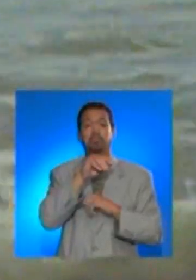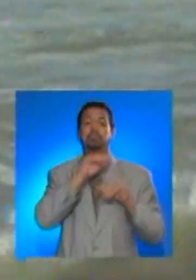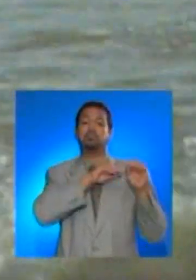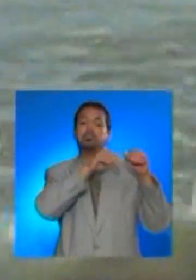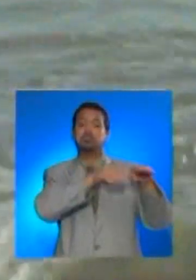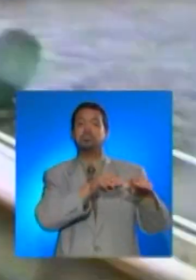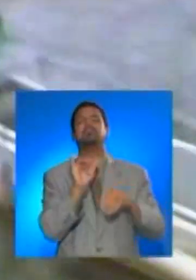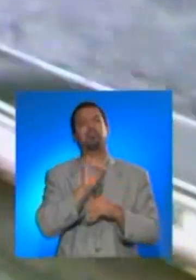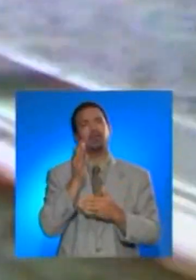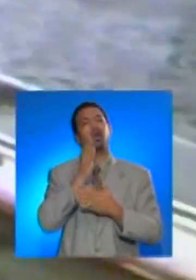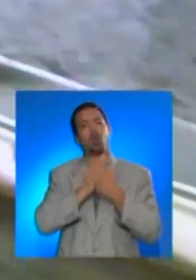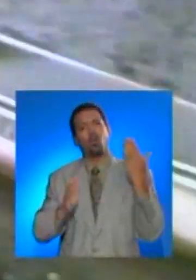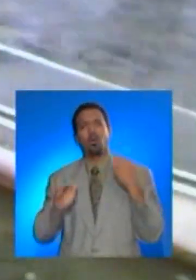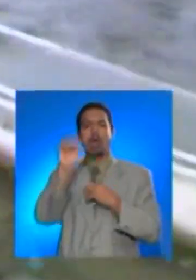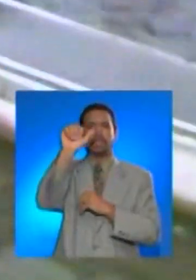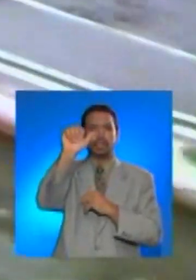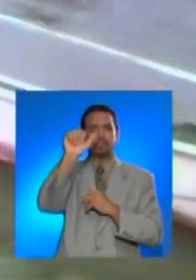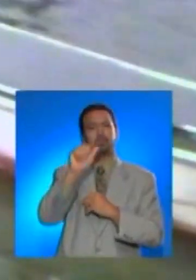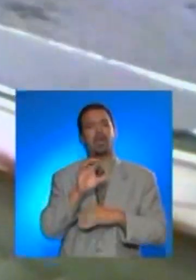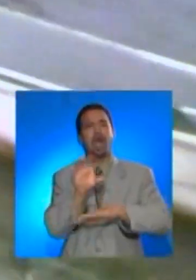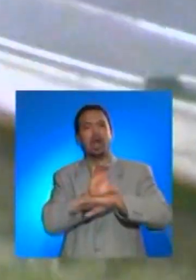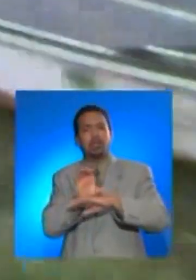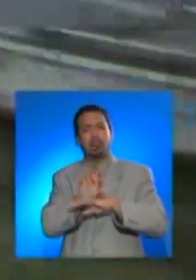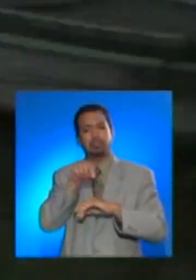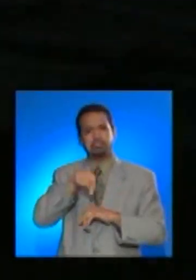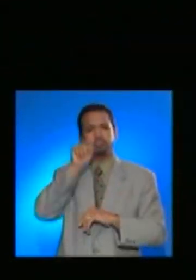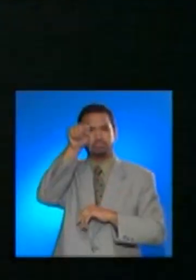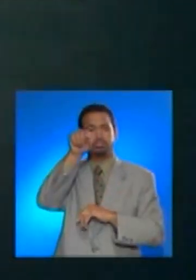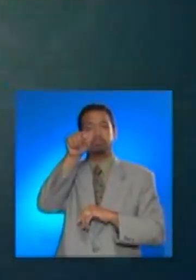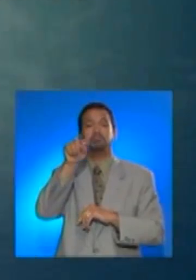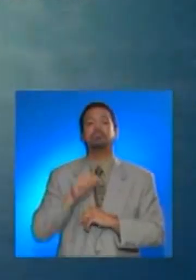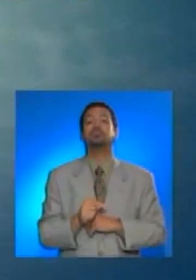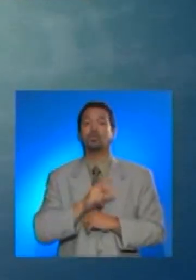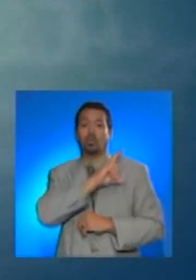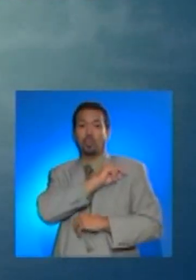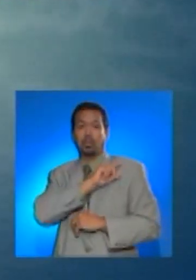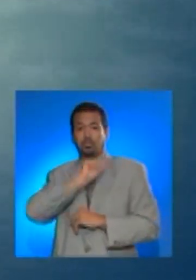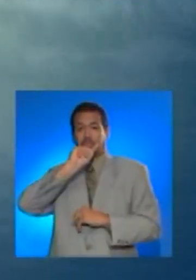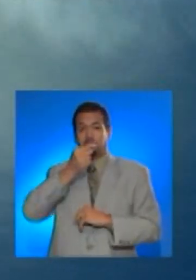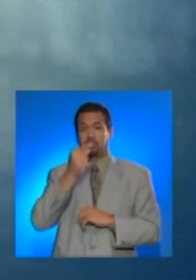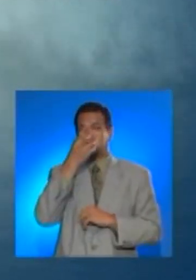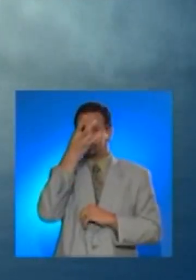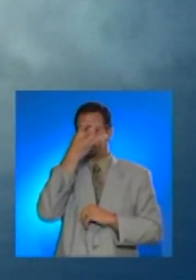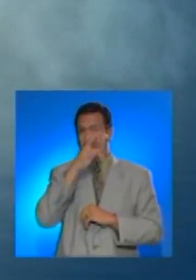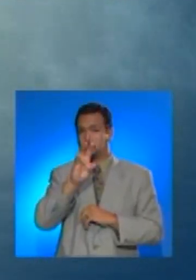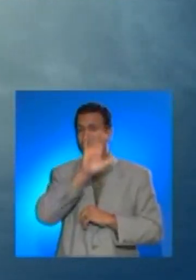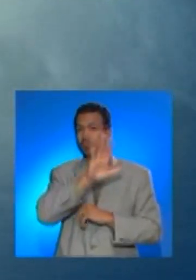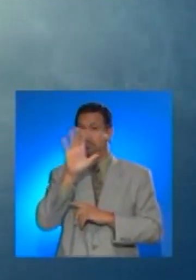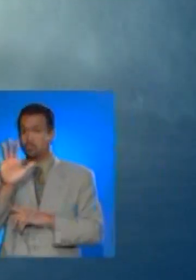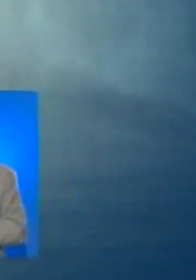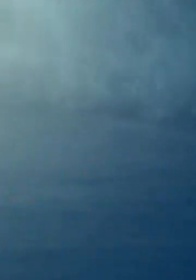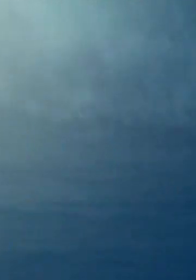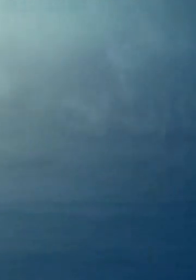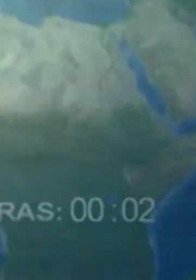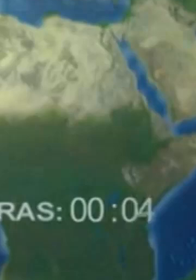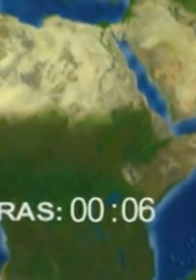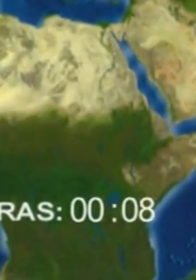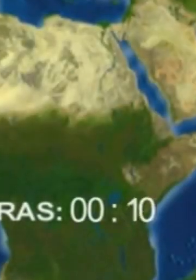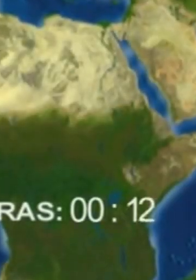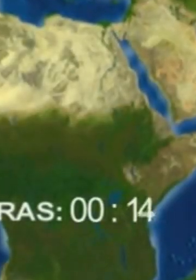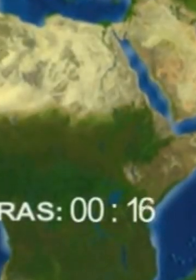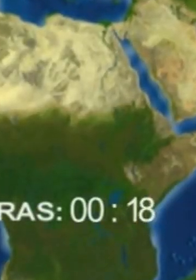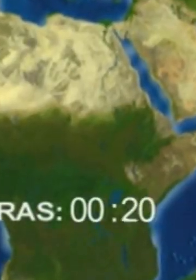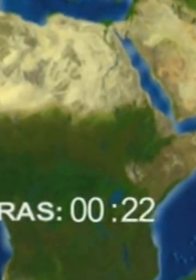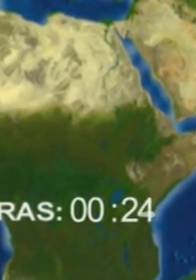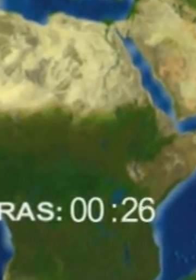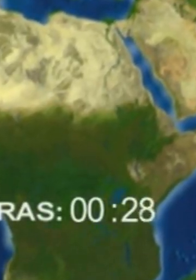regions, including the Atlantic Ocean and the Caribbean. November 1st, 1755, a magnitude 8.7